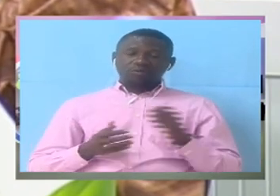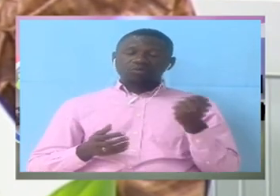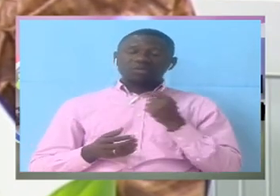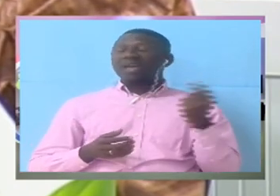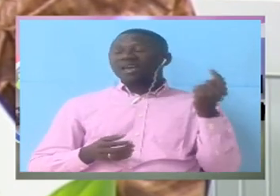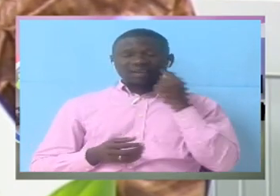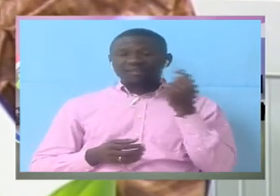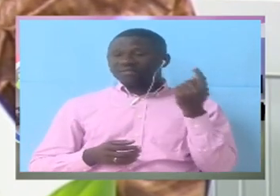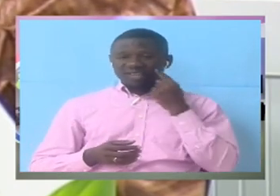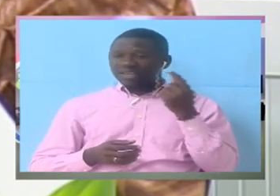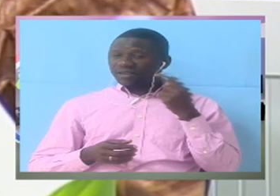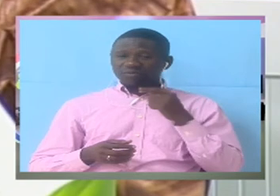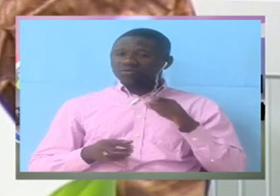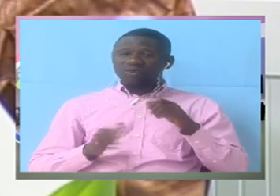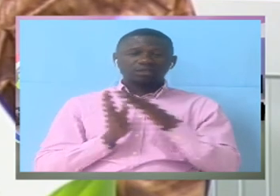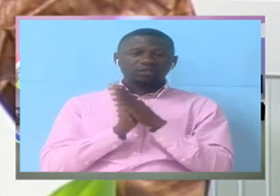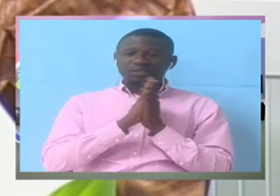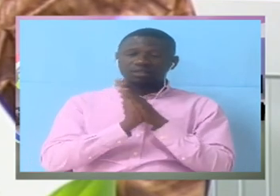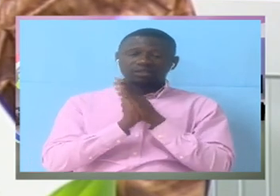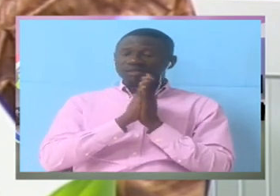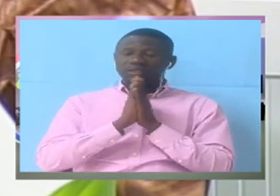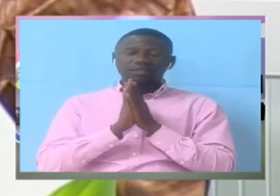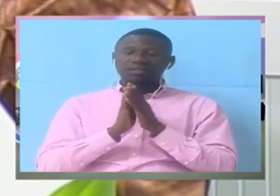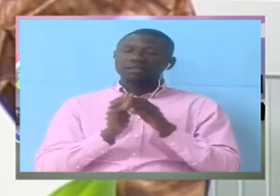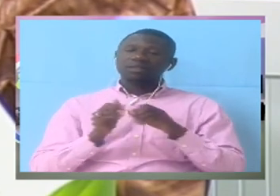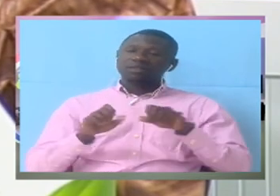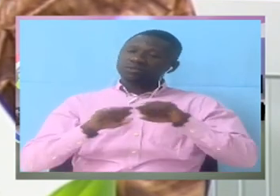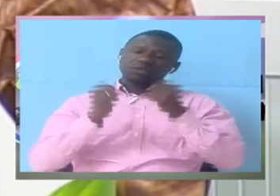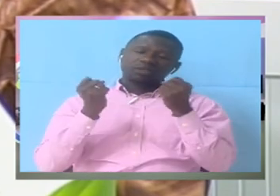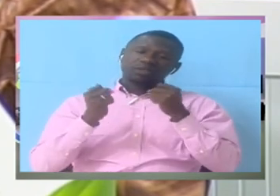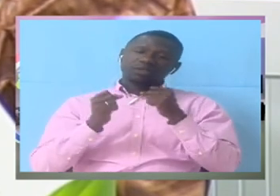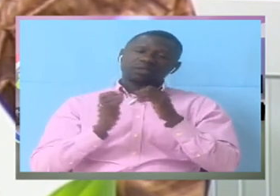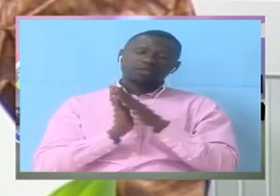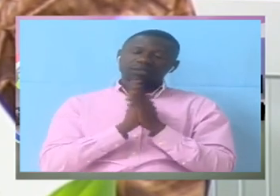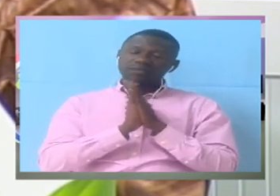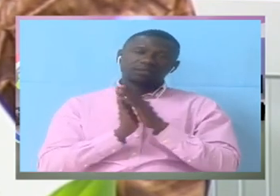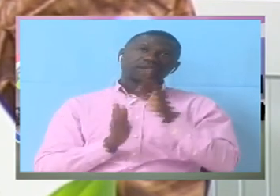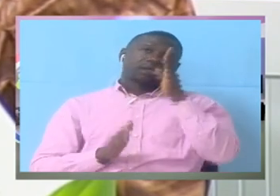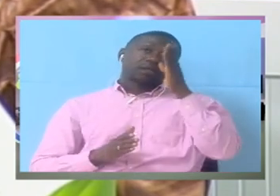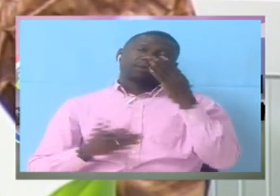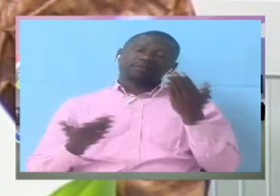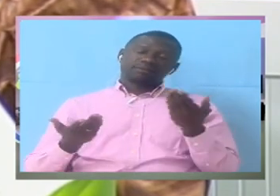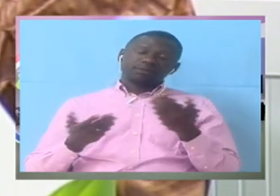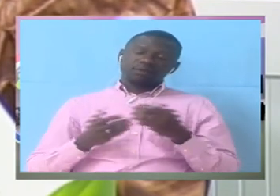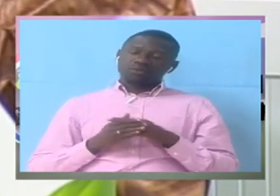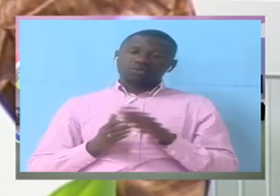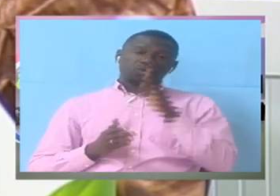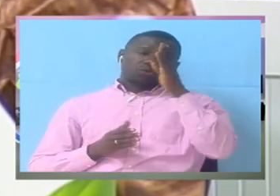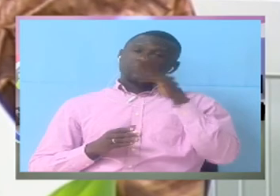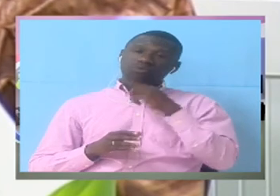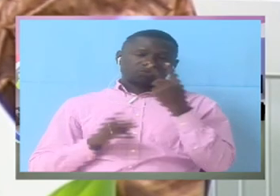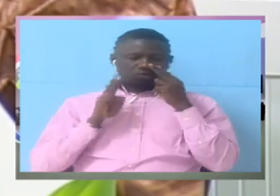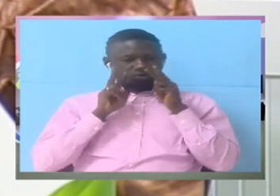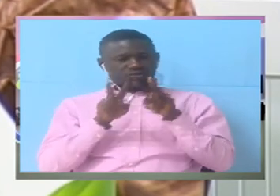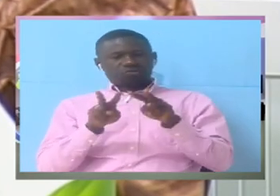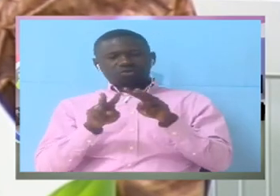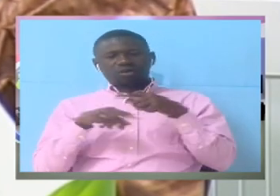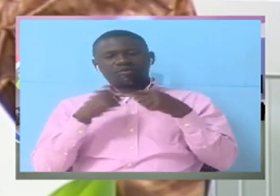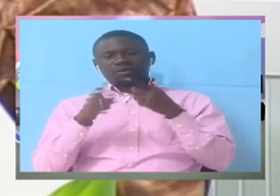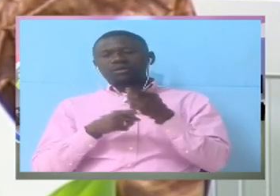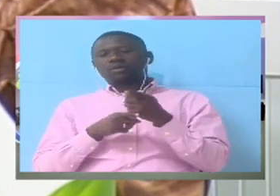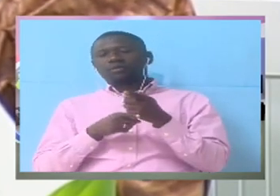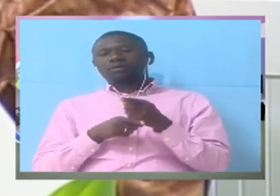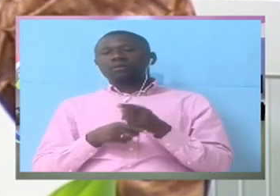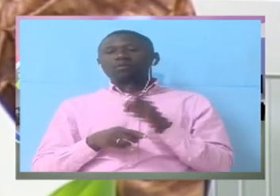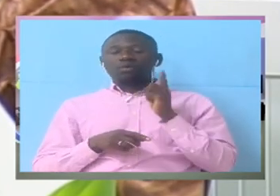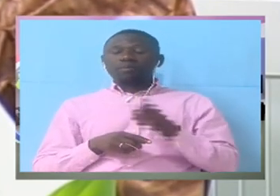Because every day we are doing contrary things to his wishes. But God does not look at